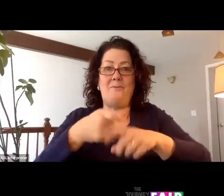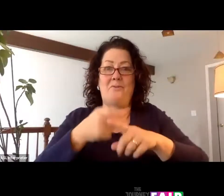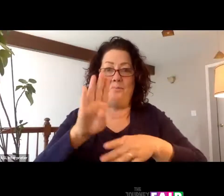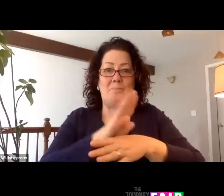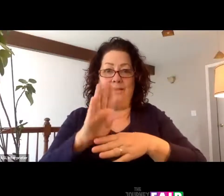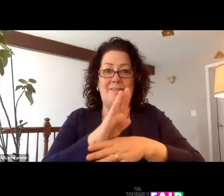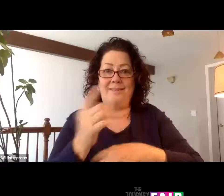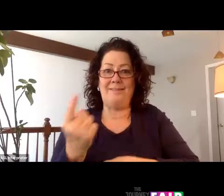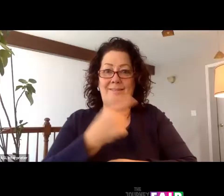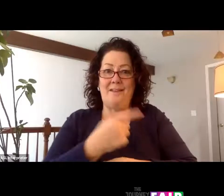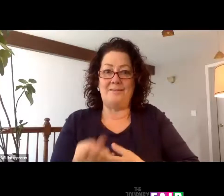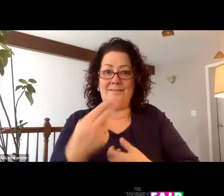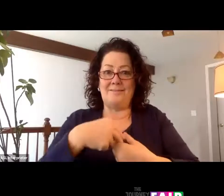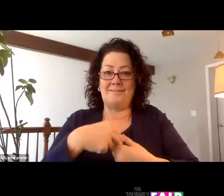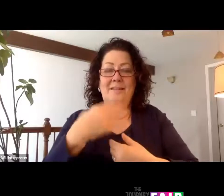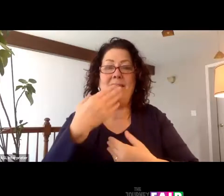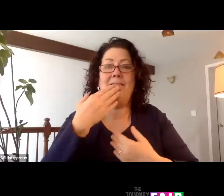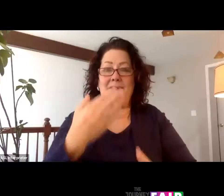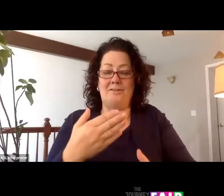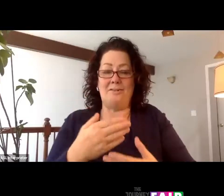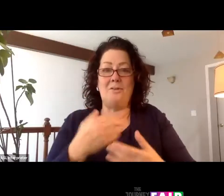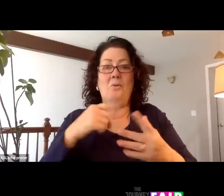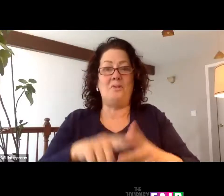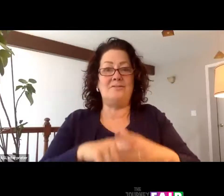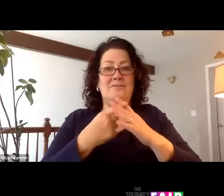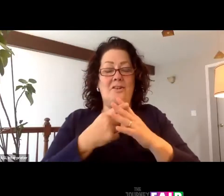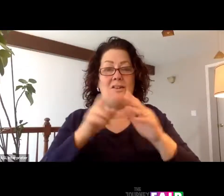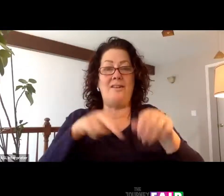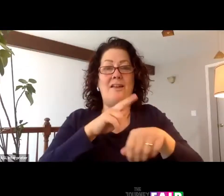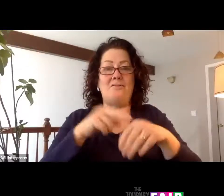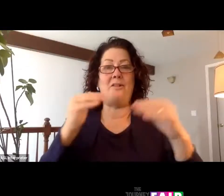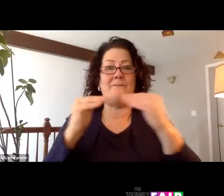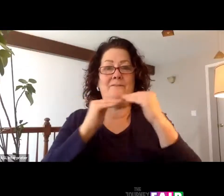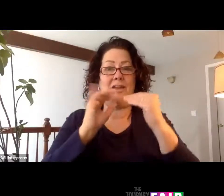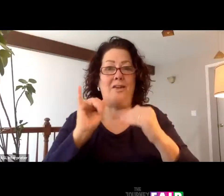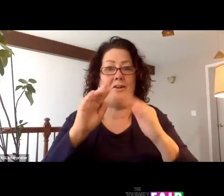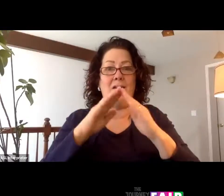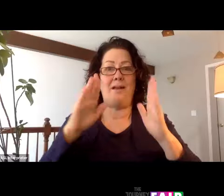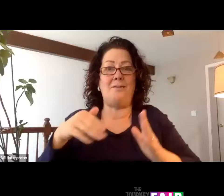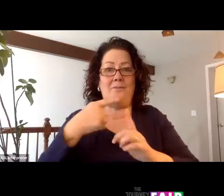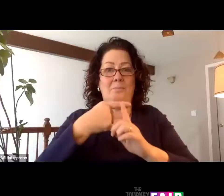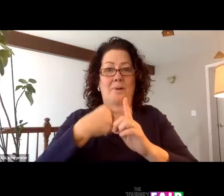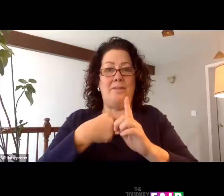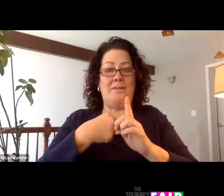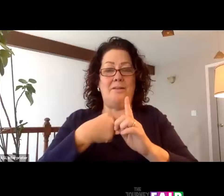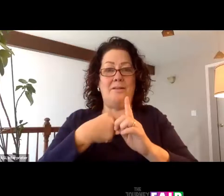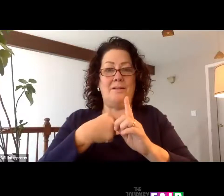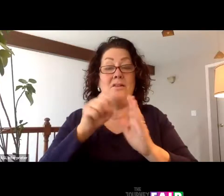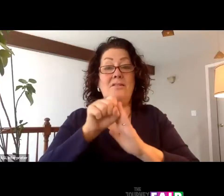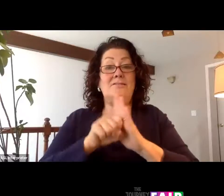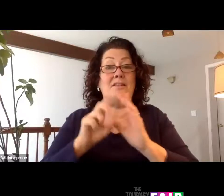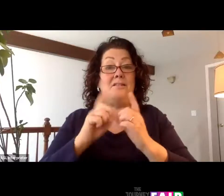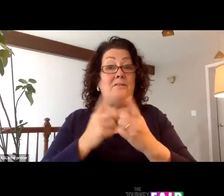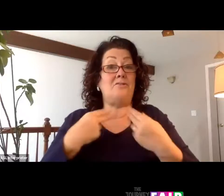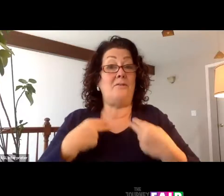to join us in this discussion as we kick off National Fair Housing Month. You know, the State Division of Human Rights, we